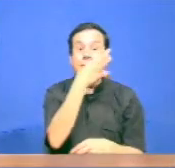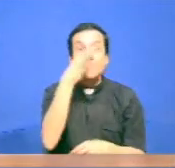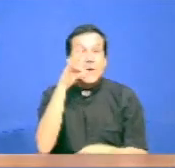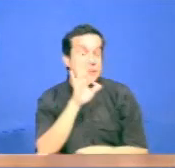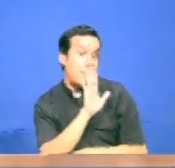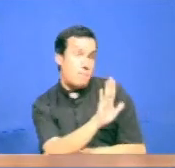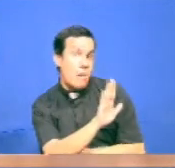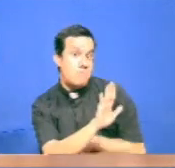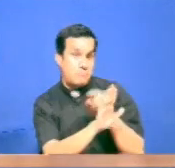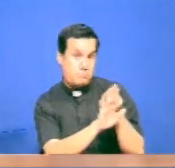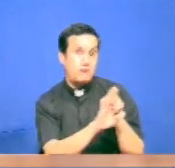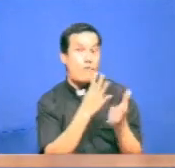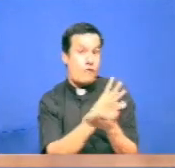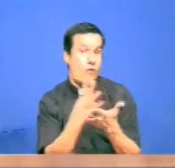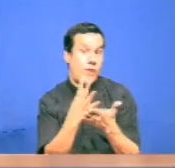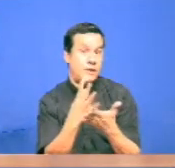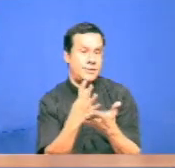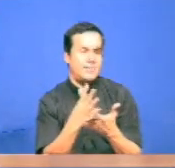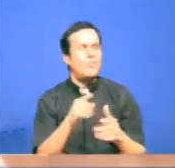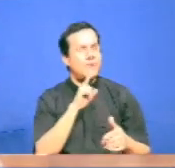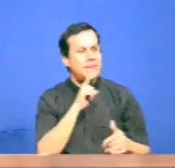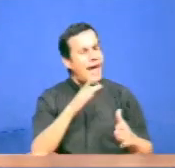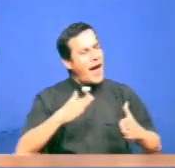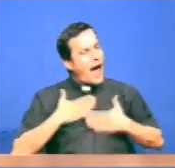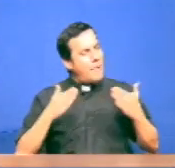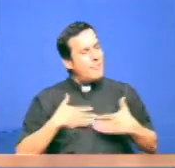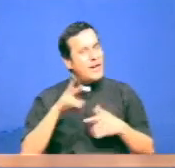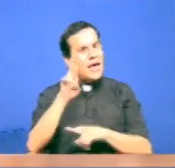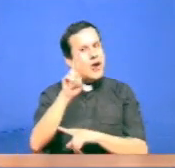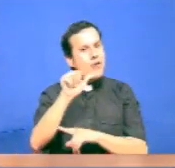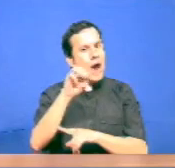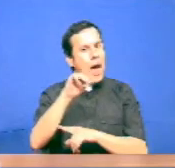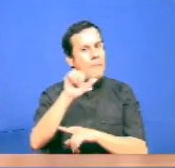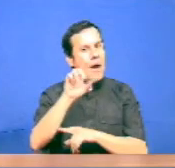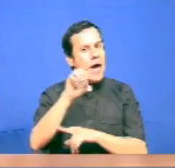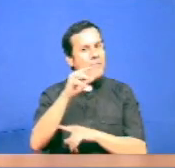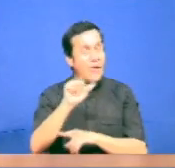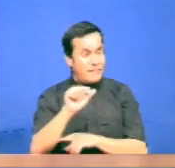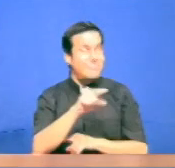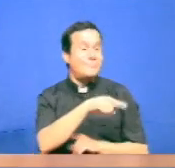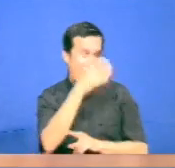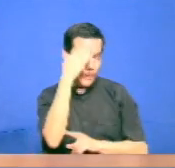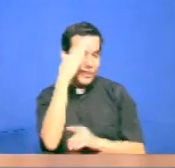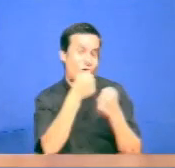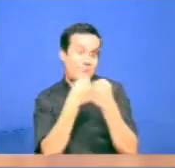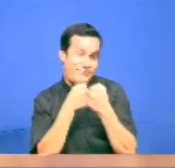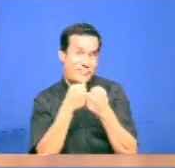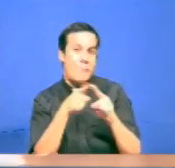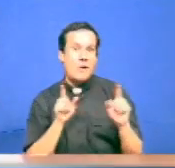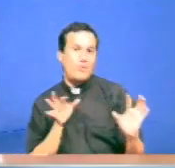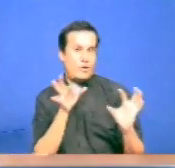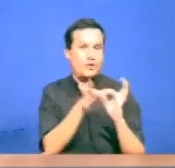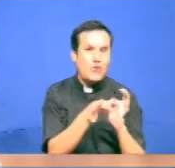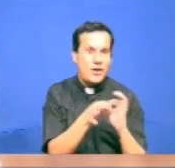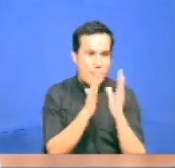so, a happy Ramadan. We know the challenges. We know we are with you in prayer. And thank you for the